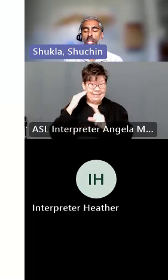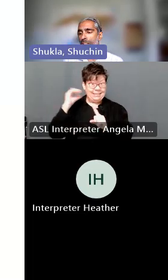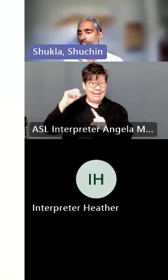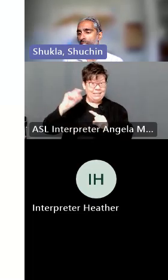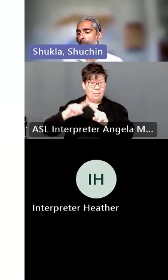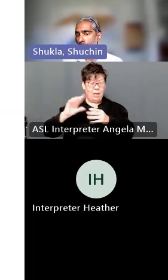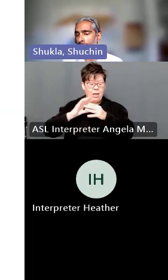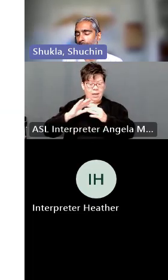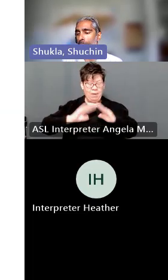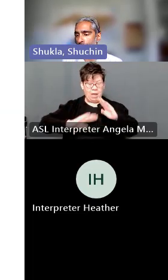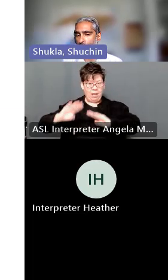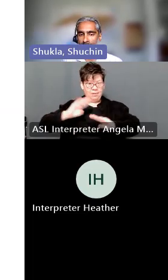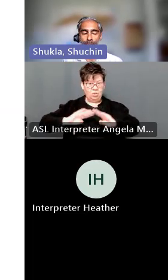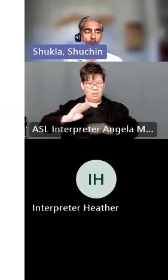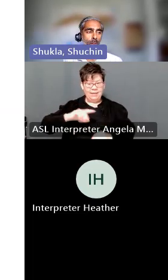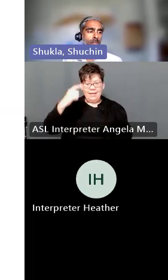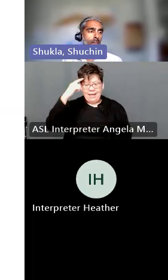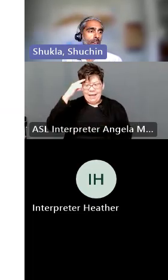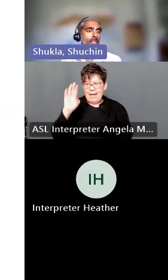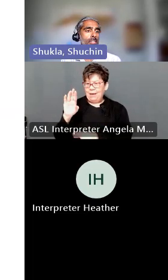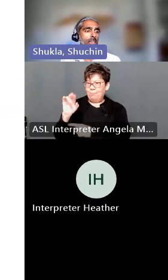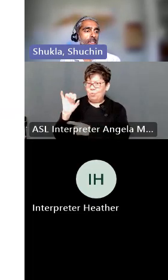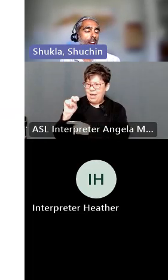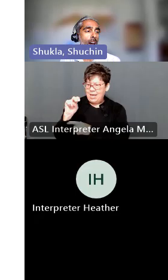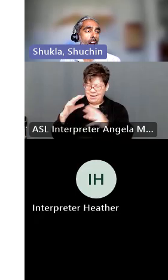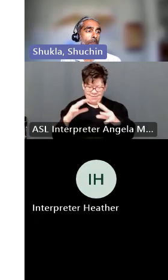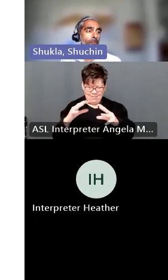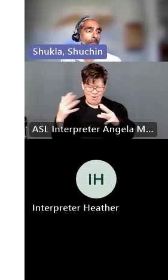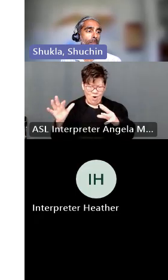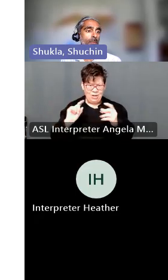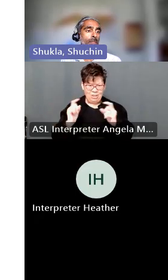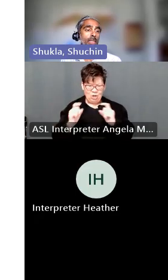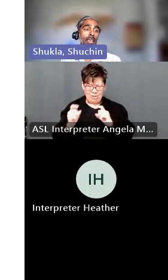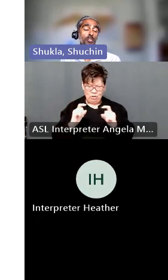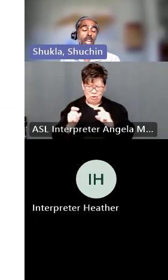are changes in the brain that reflect both the